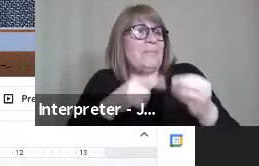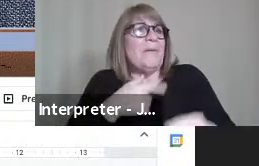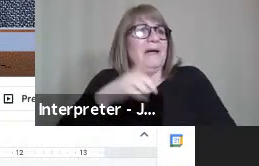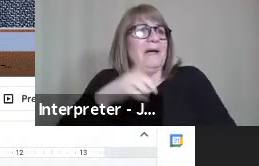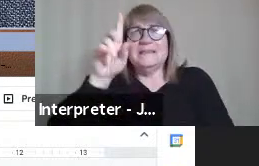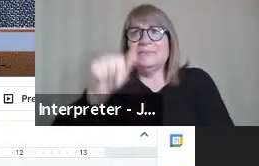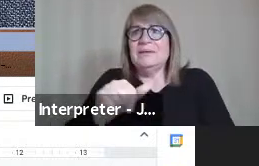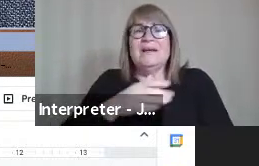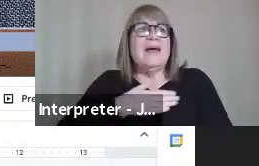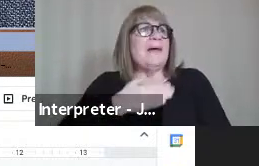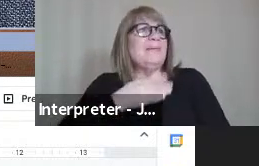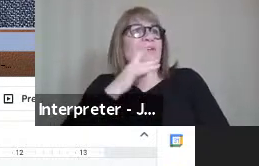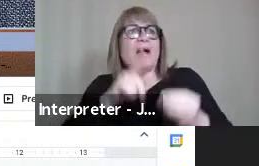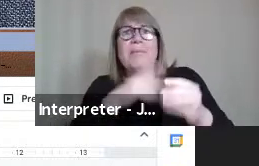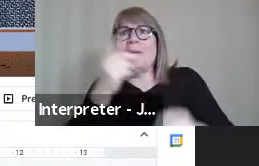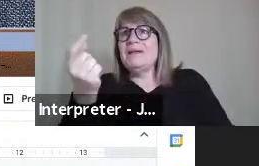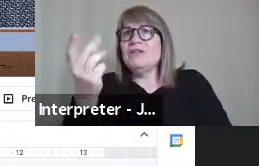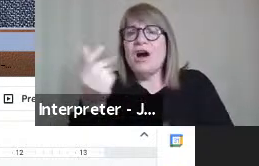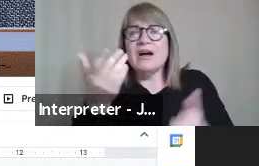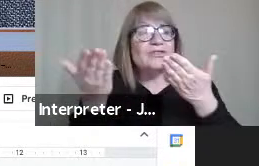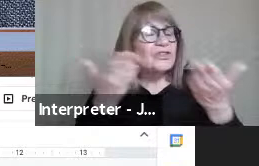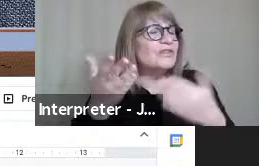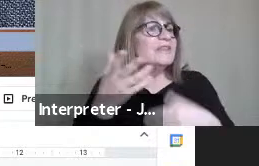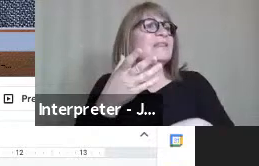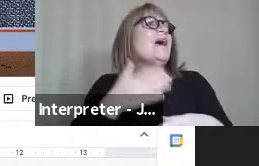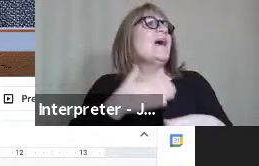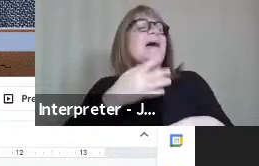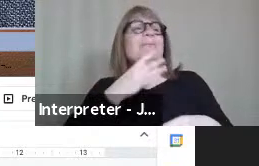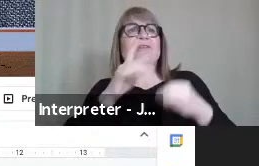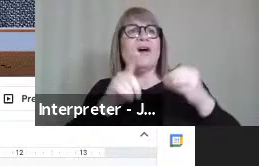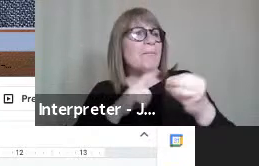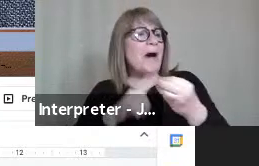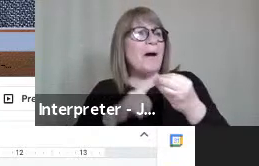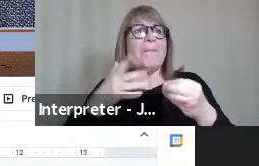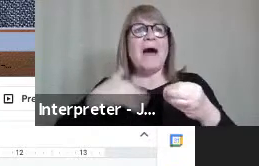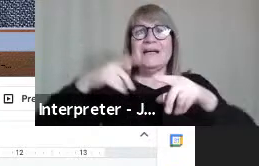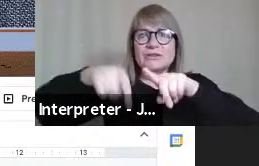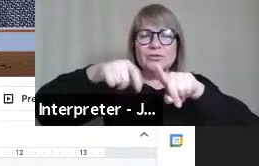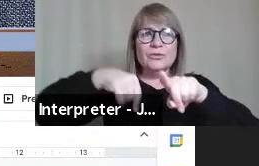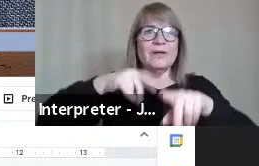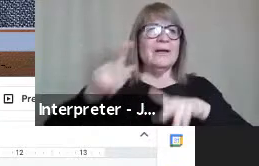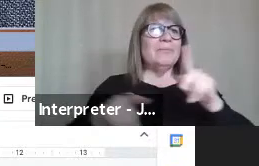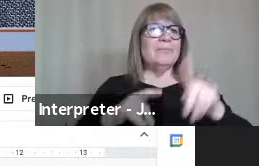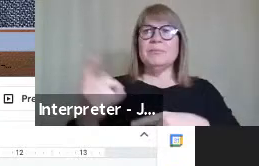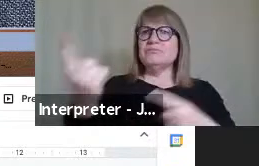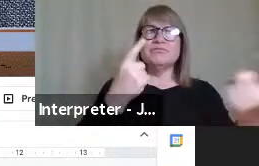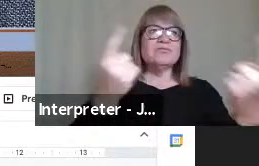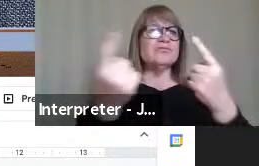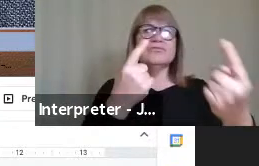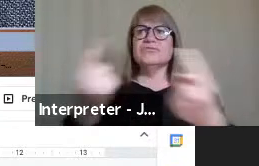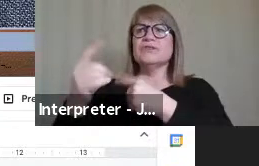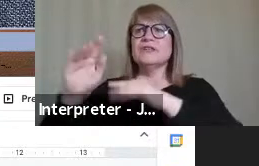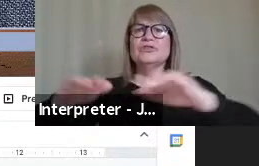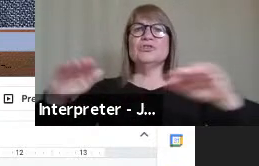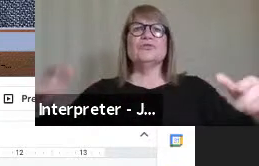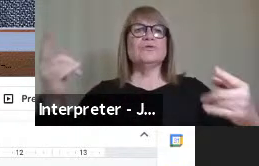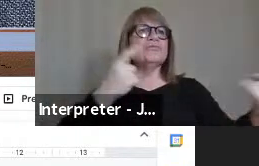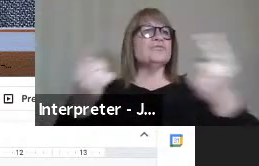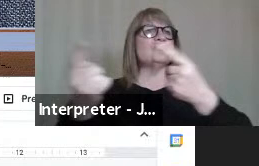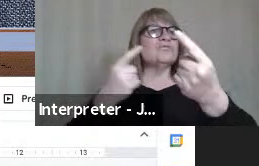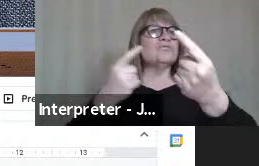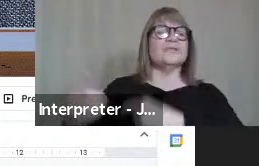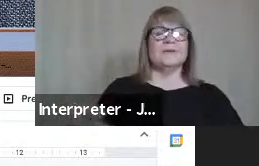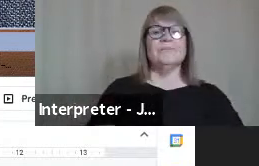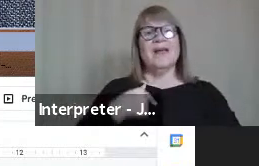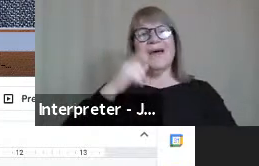happy to talk about my service dog you know one approached me and wanted to ask about my scooter and my service dog you know i can't i gotta admit the power